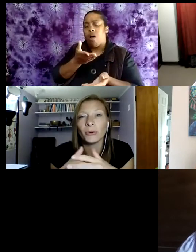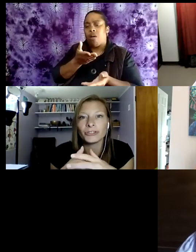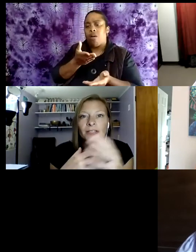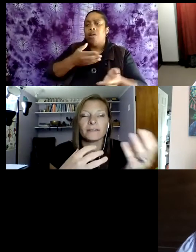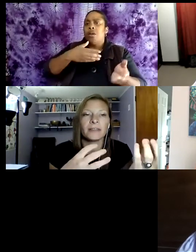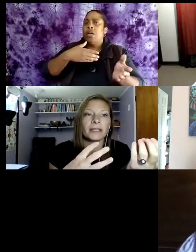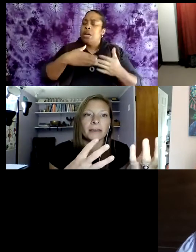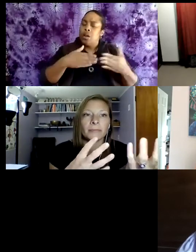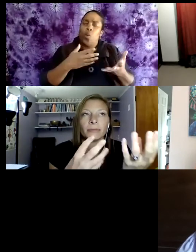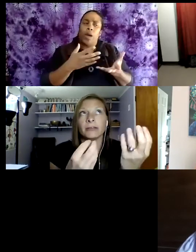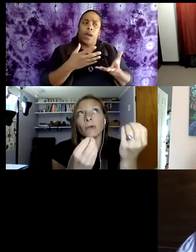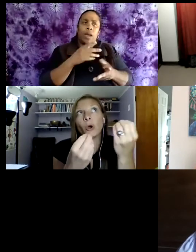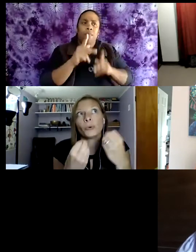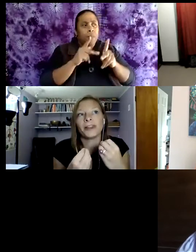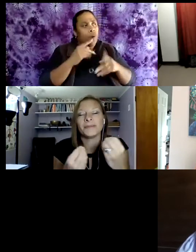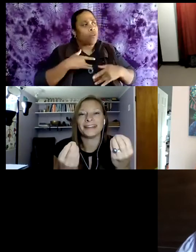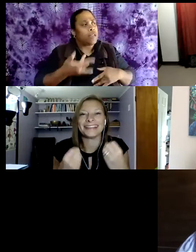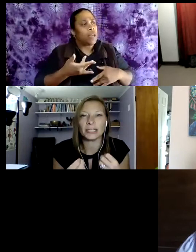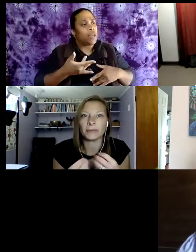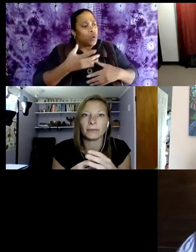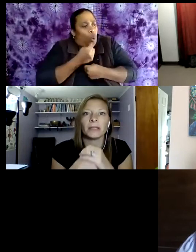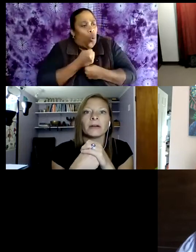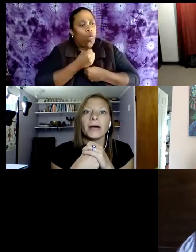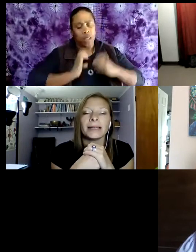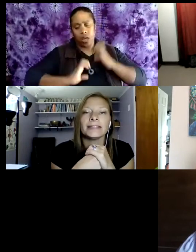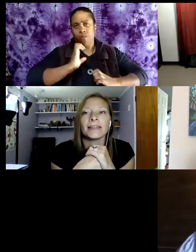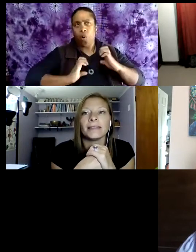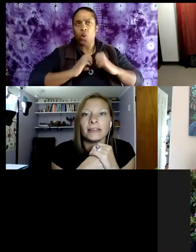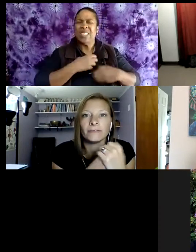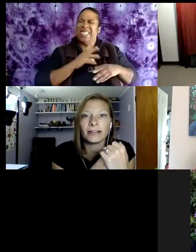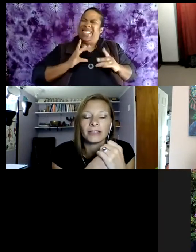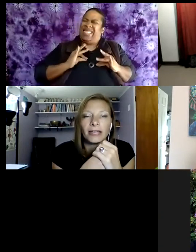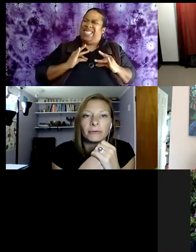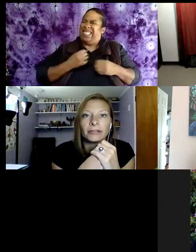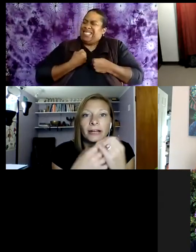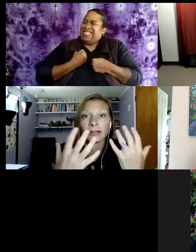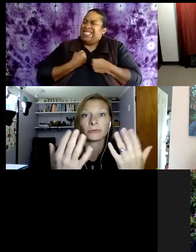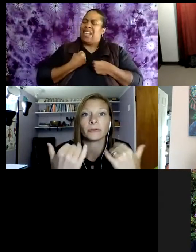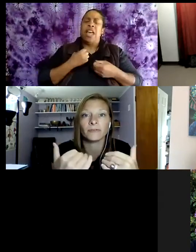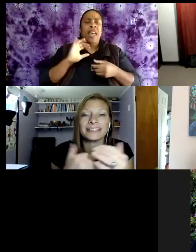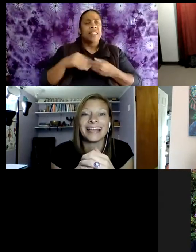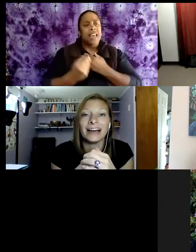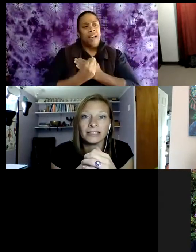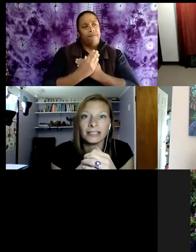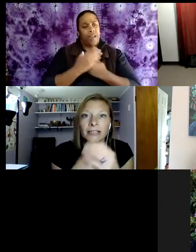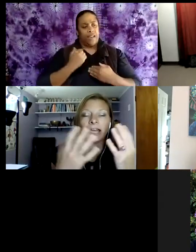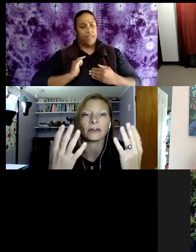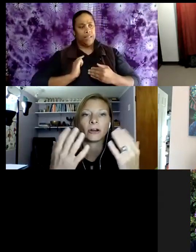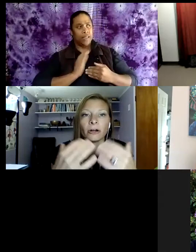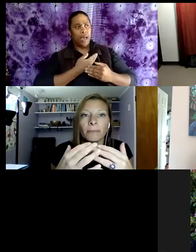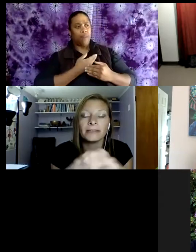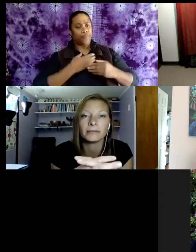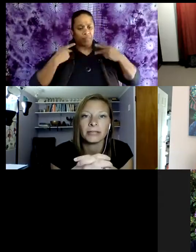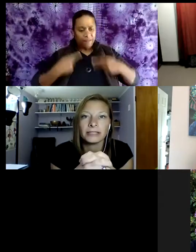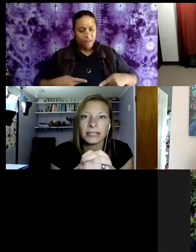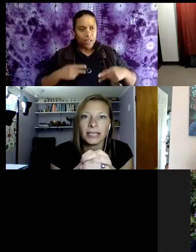to emotions, we own them and keep them in our bodies, and they affect our actual physicality and